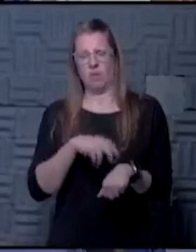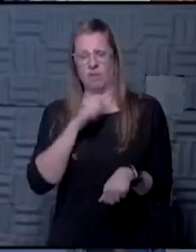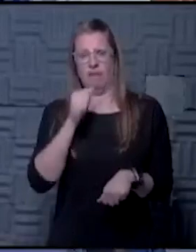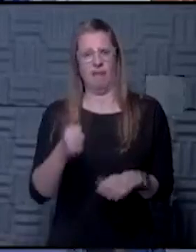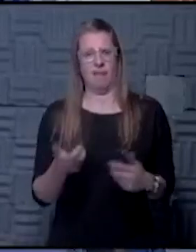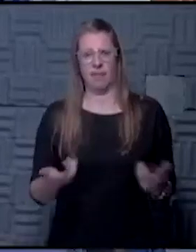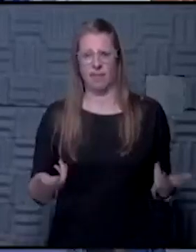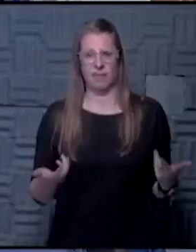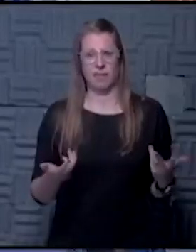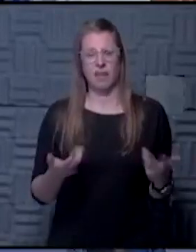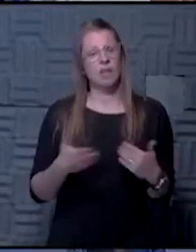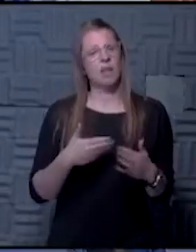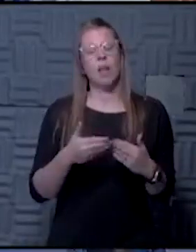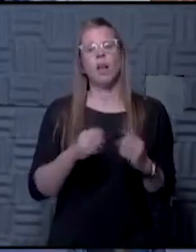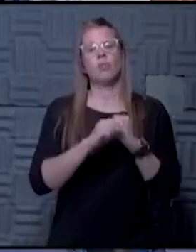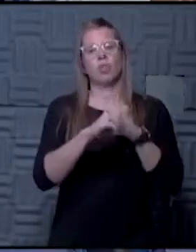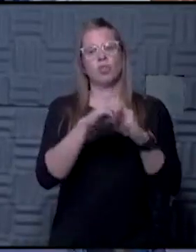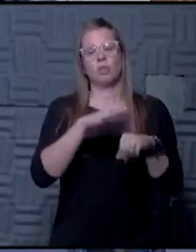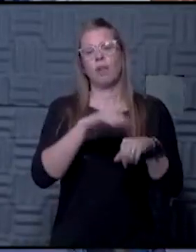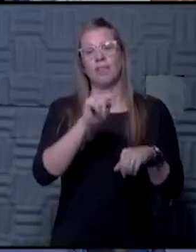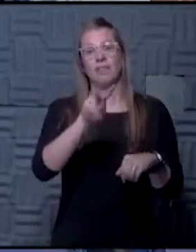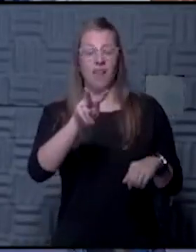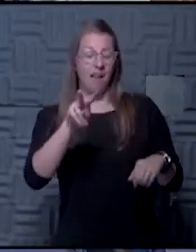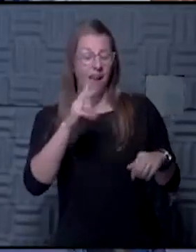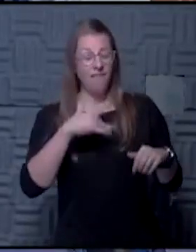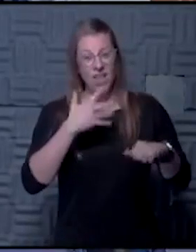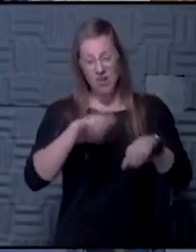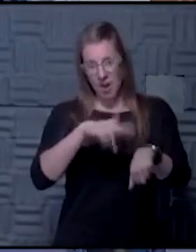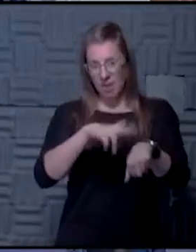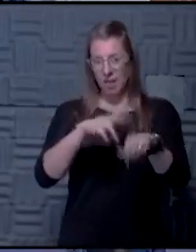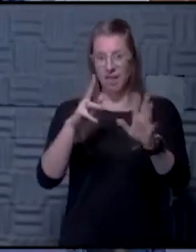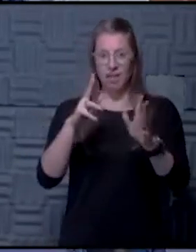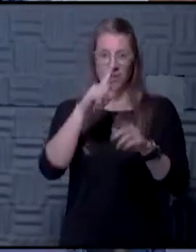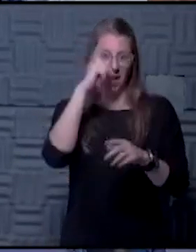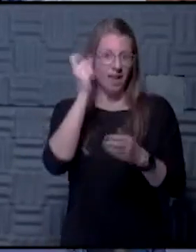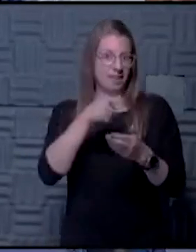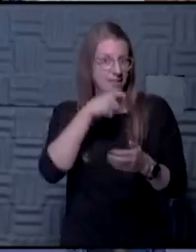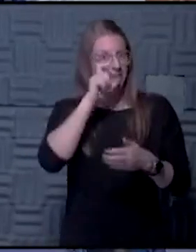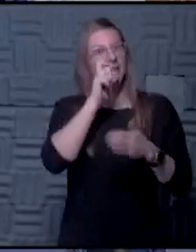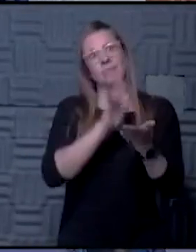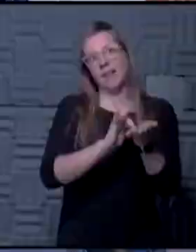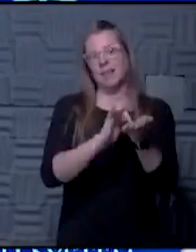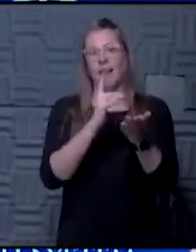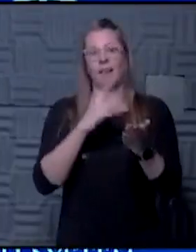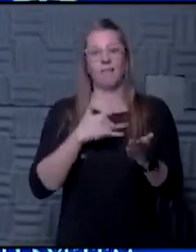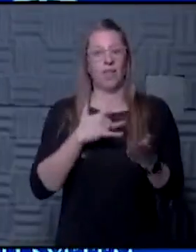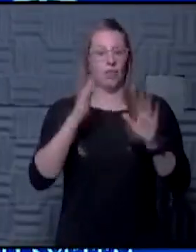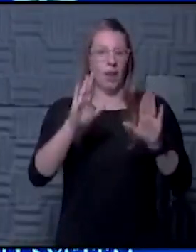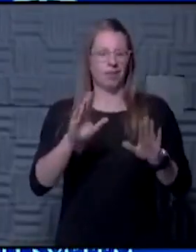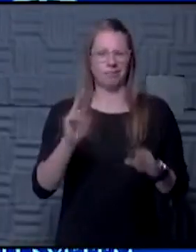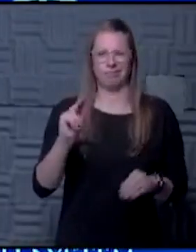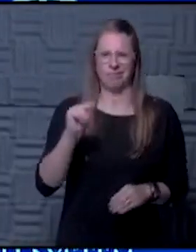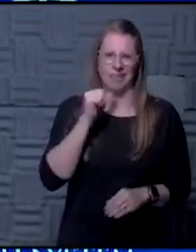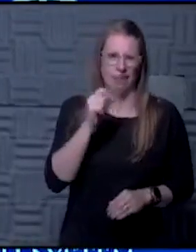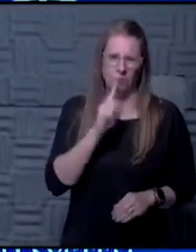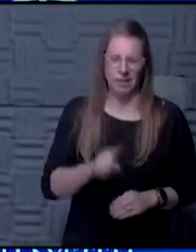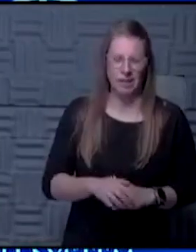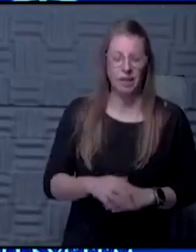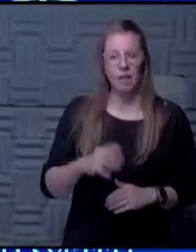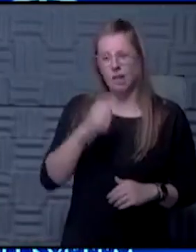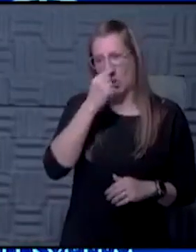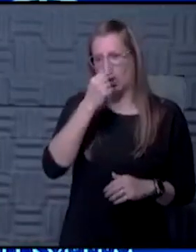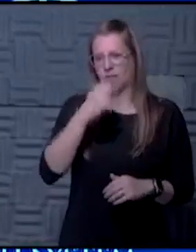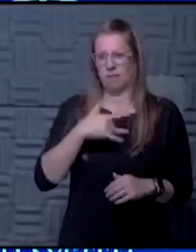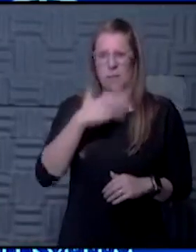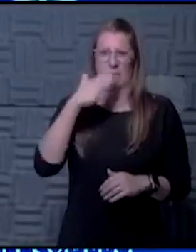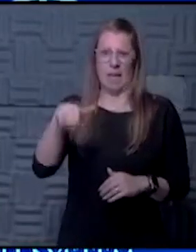stuff. Despite the commercials on TV, which make you think, I'm normal once I take my medicine, I feel great. Well, no, not really, you don't. When you have a cold, you feel bad.